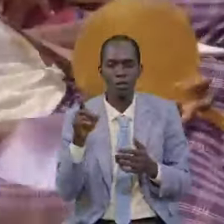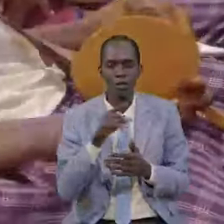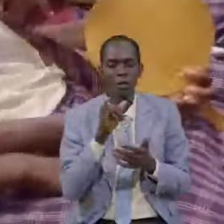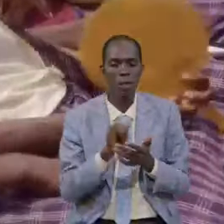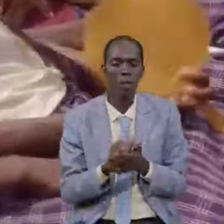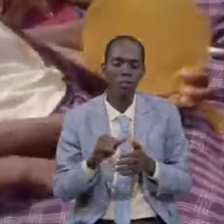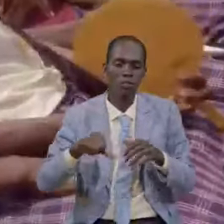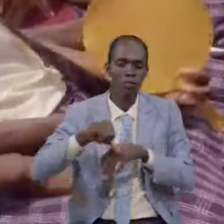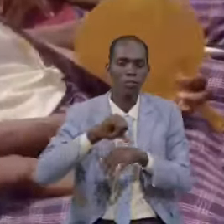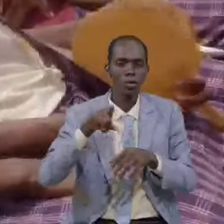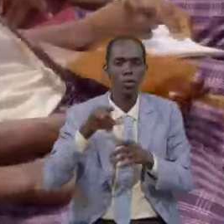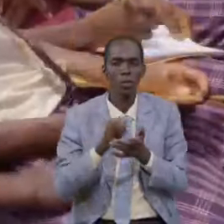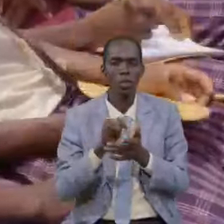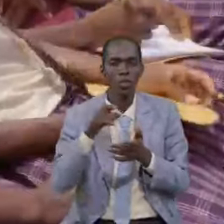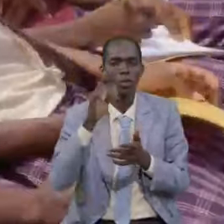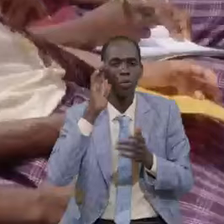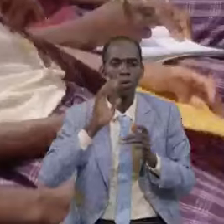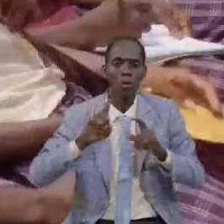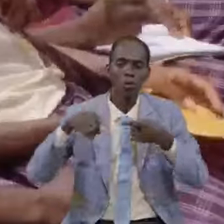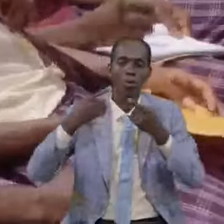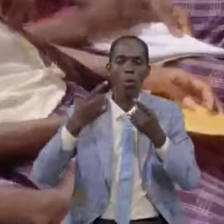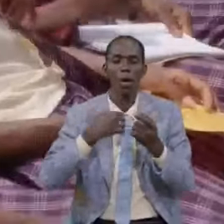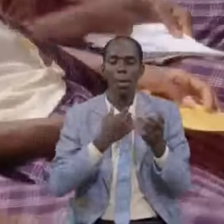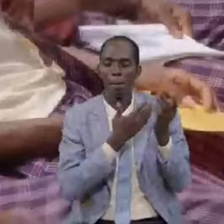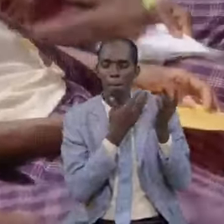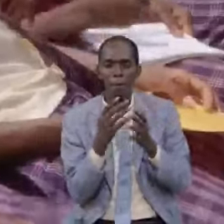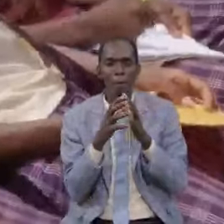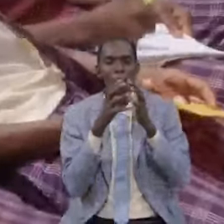fruit, and that your fruit should remain, and that